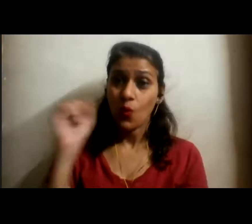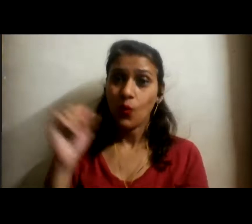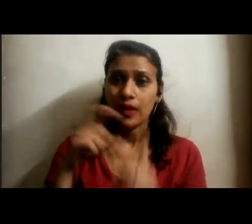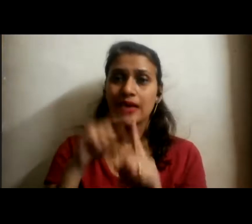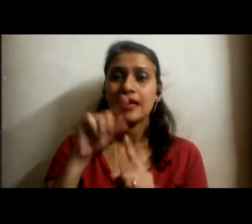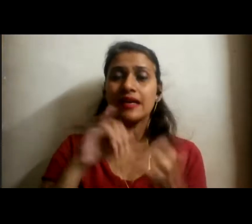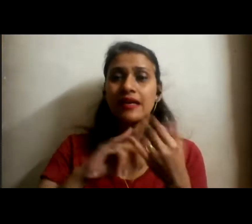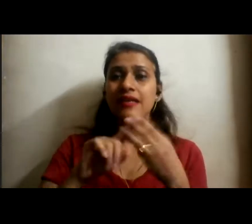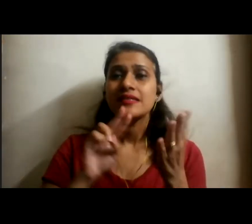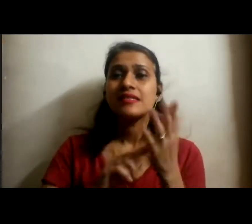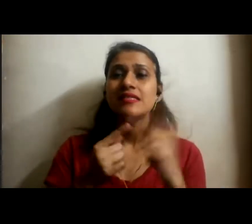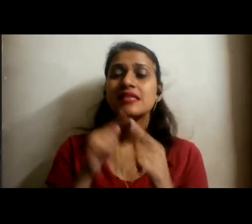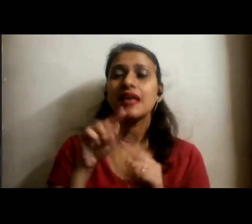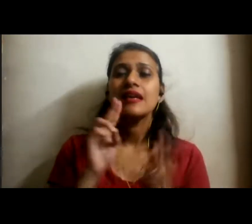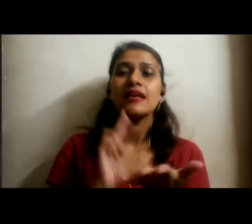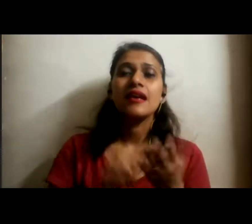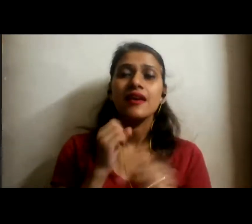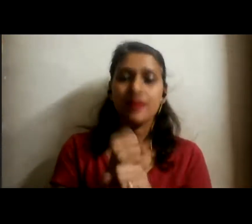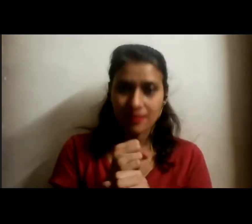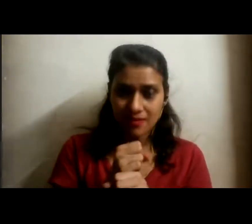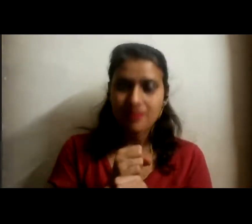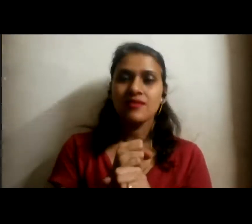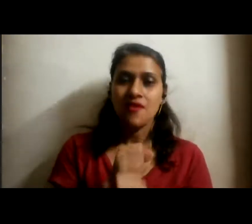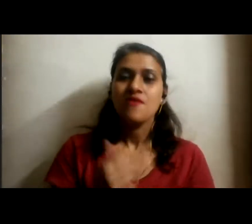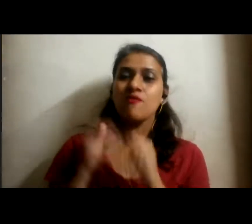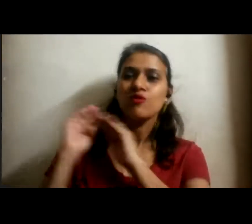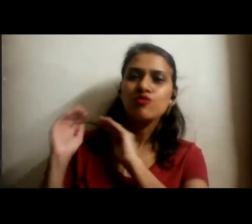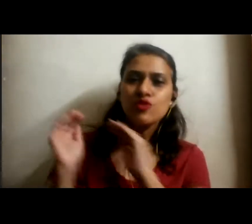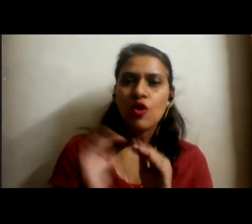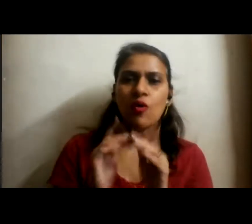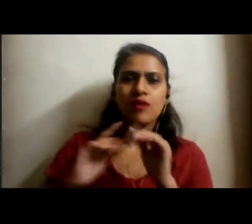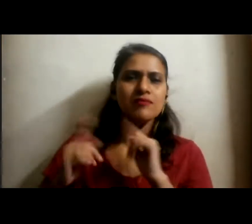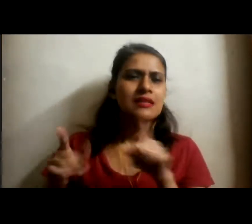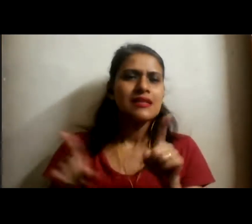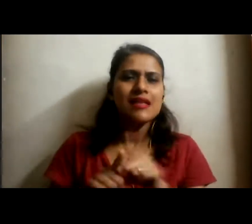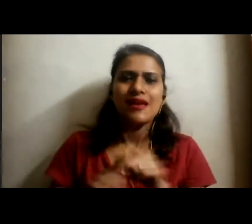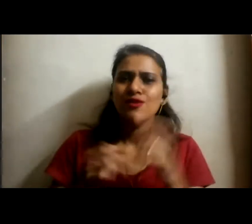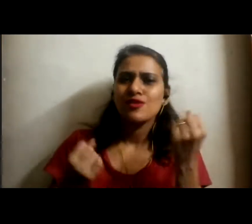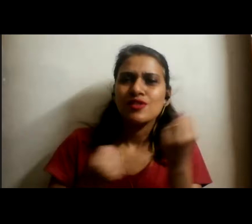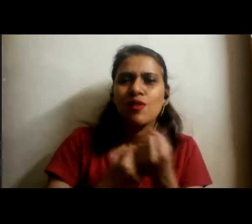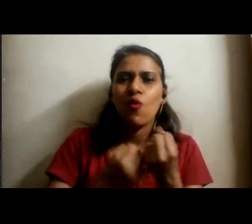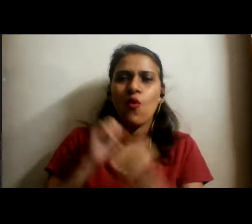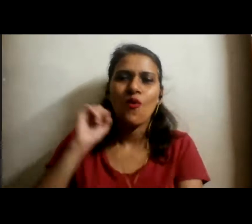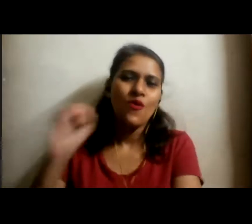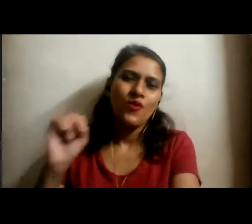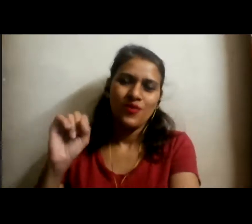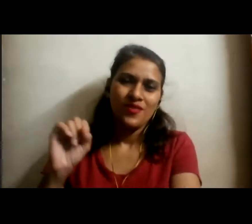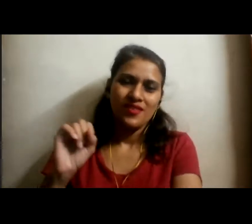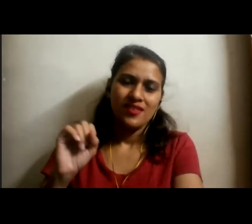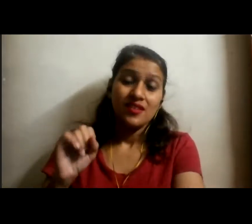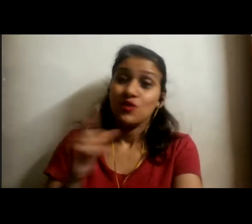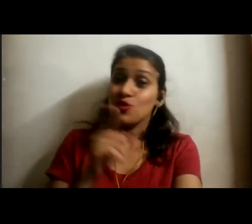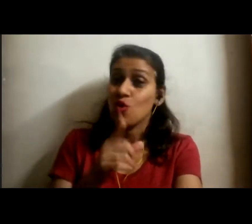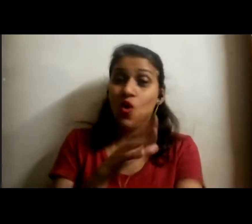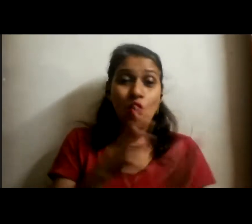and write in favor of it. You will say these are the reasons given by the dissenting opinion, right? You will not obviously copy paste, you